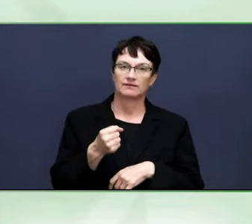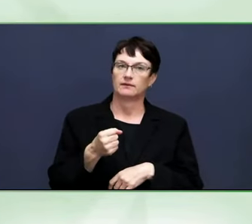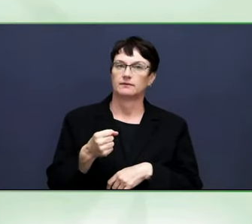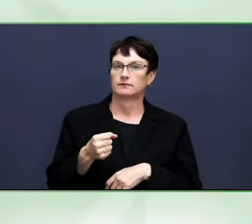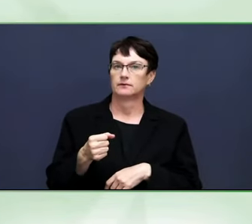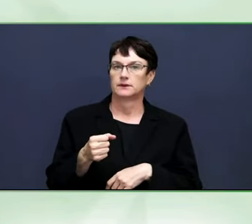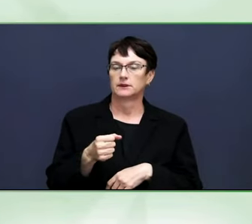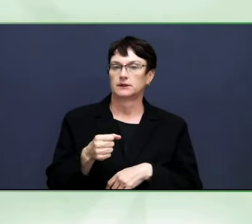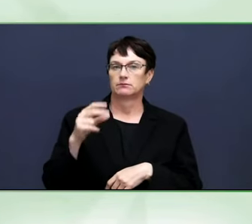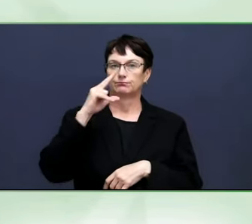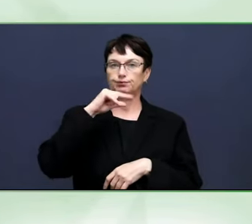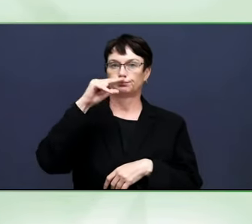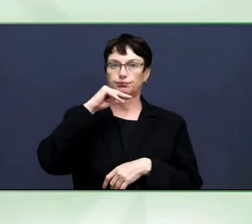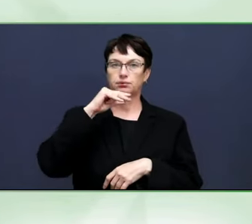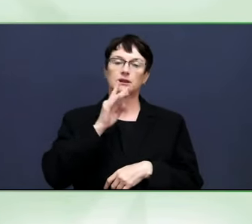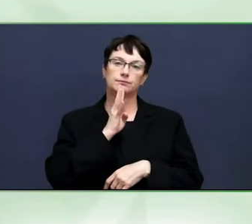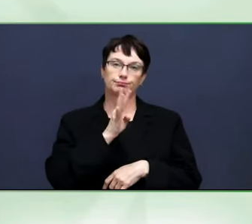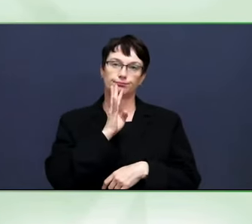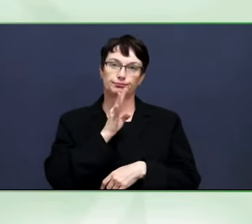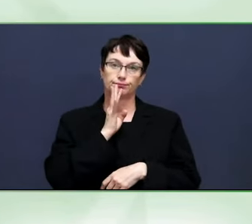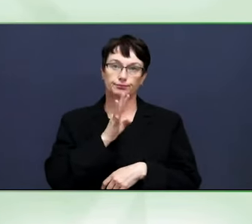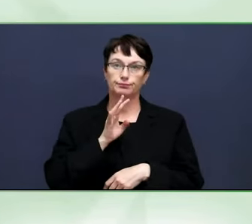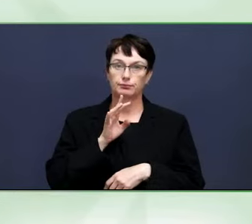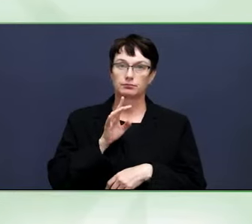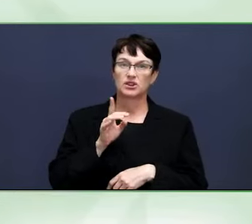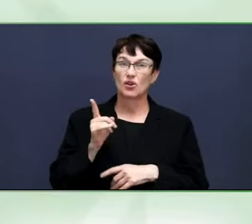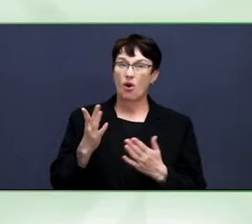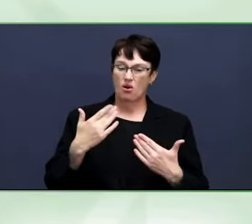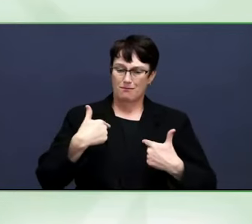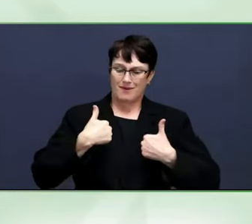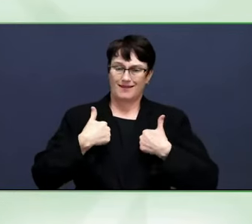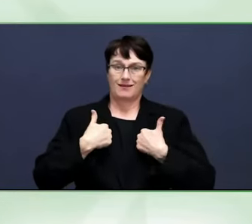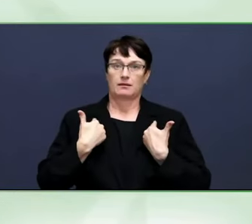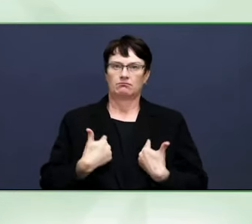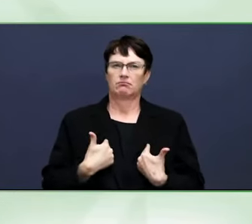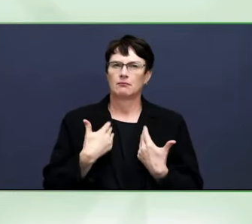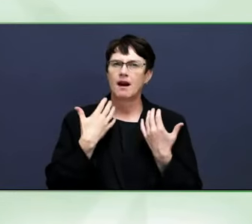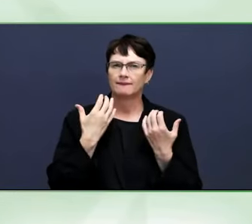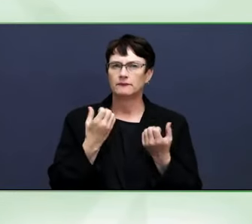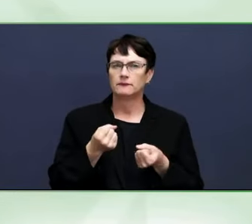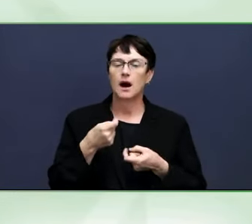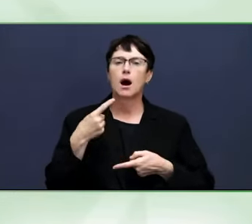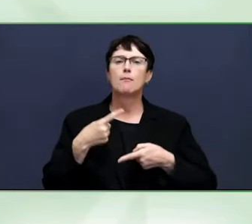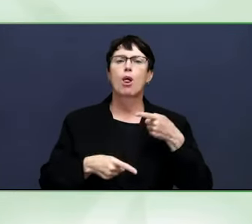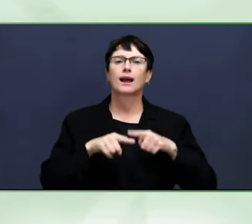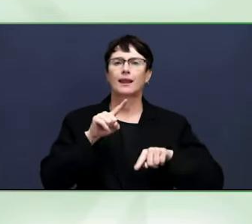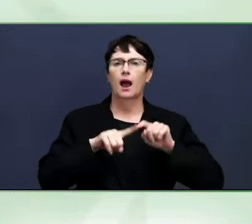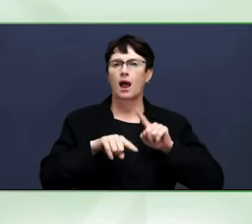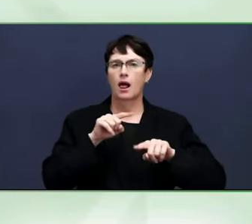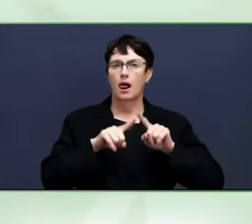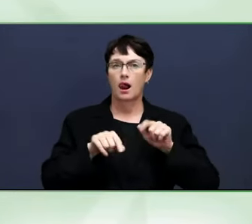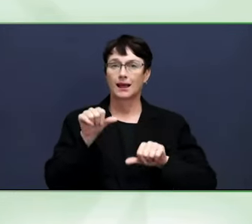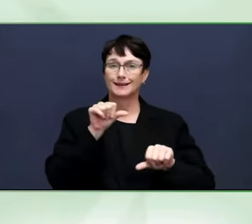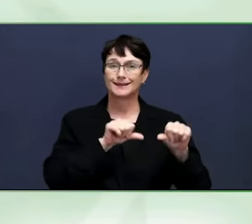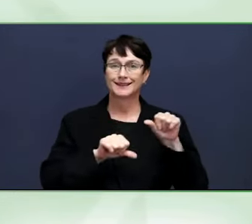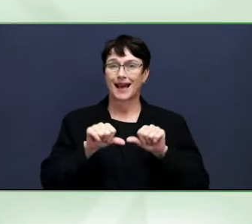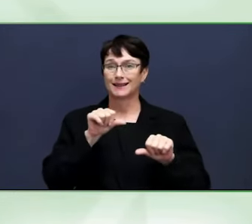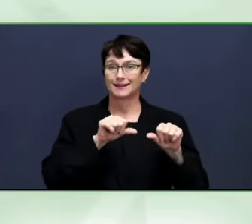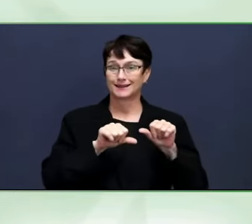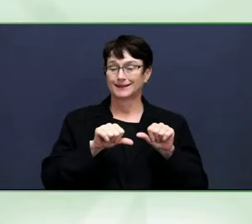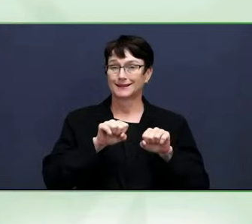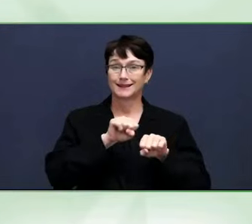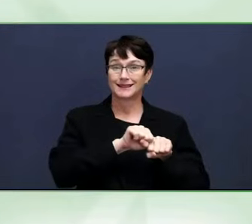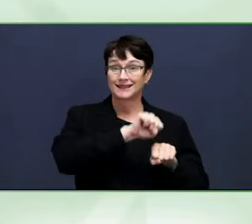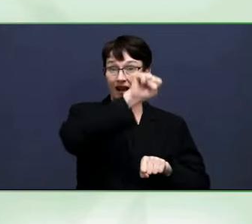And I speak six languages, including French and some German, Austrian. That bid for a profoundly